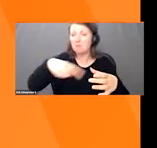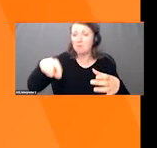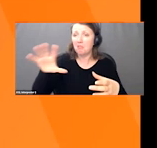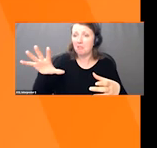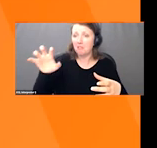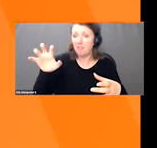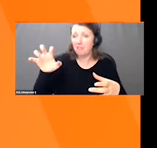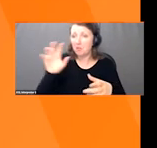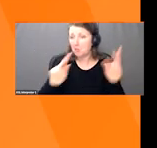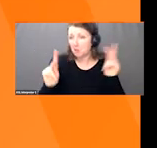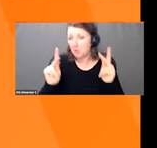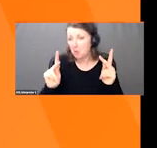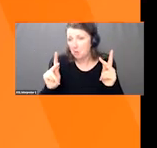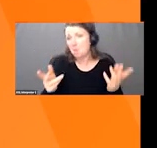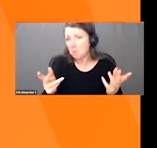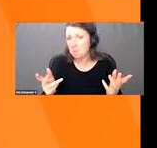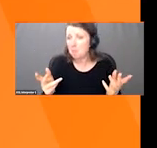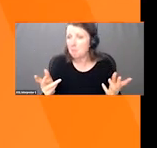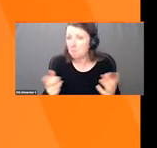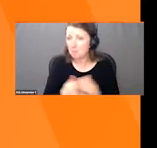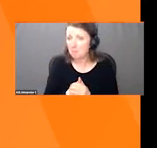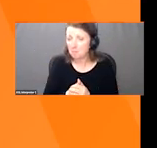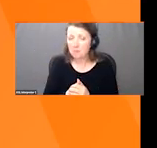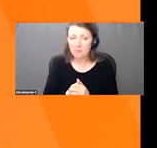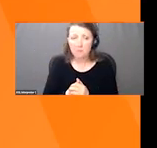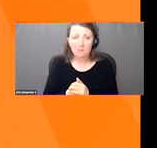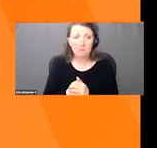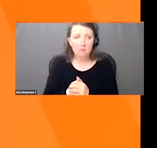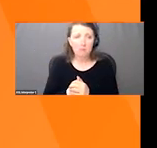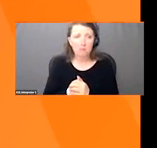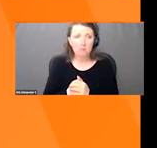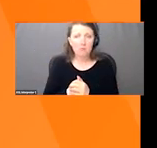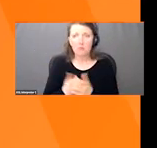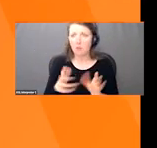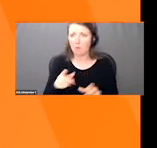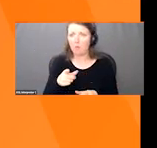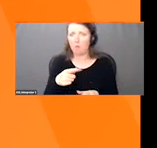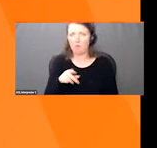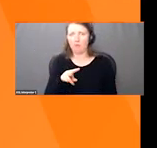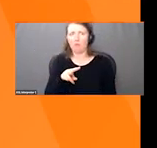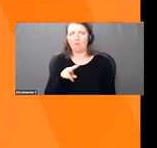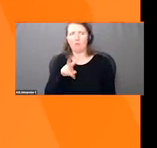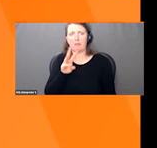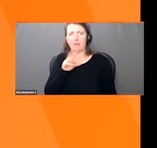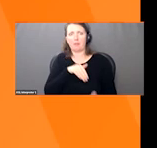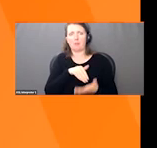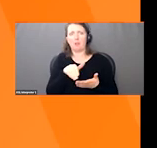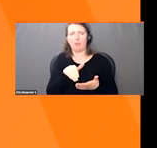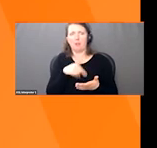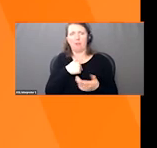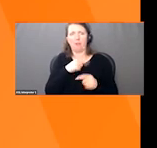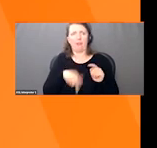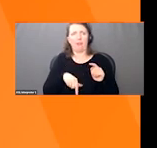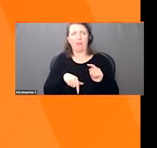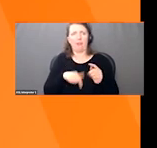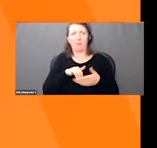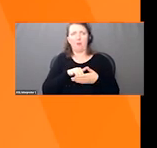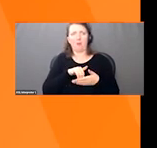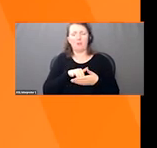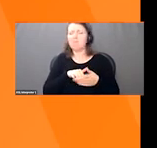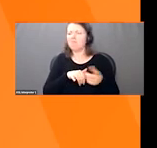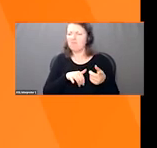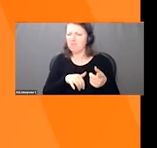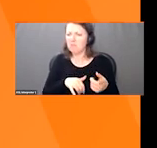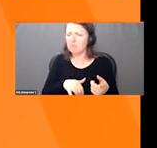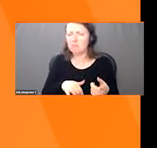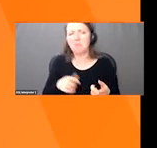He is not, again, so I don't want to intimidate anyone with this, but the goal there is just to show you like a prominent individual